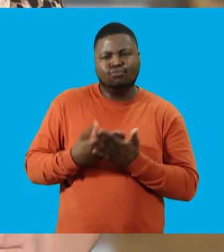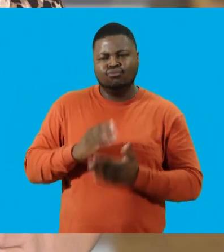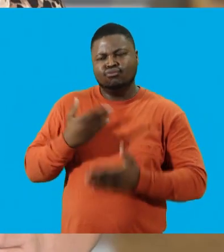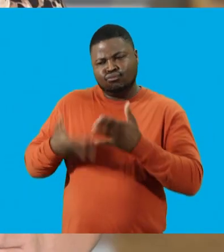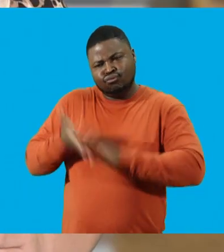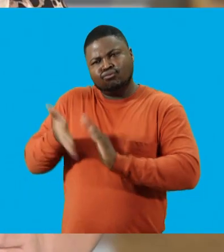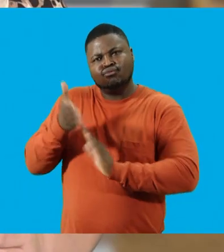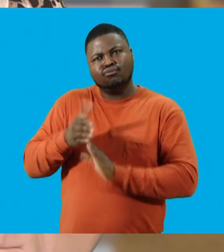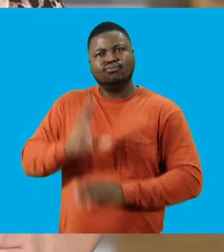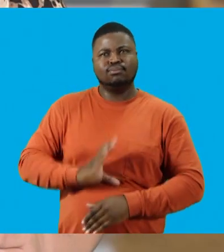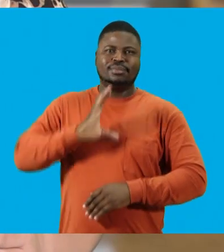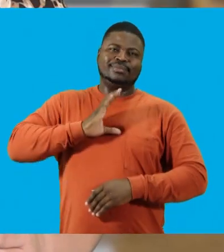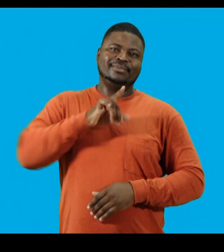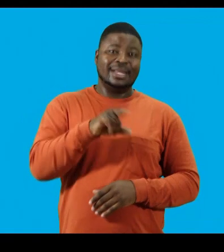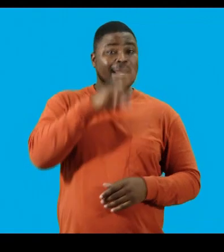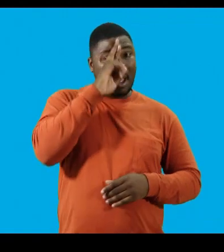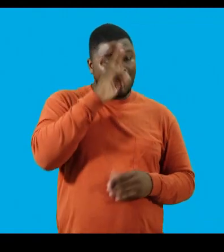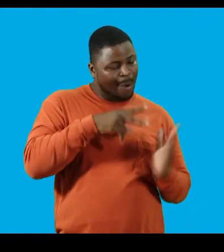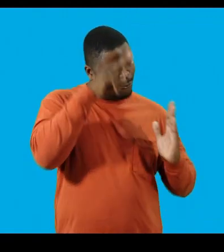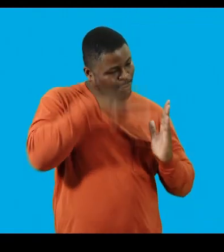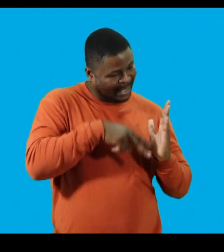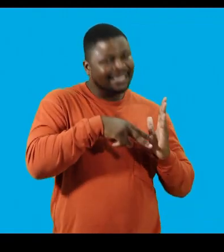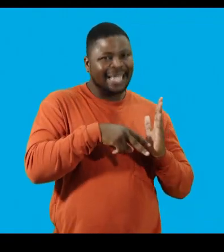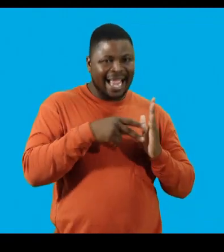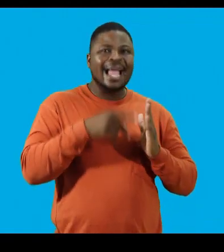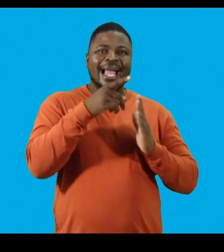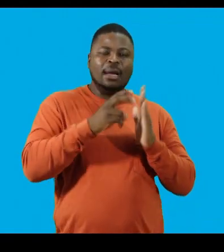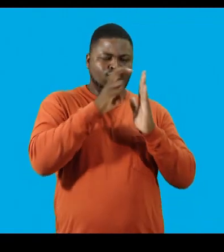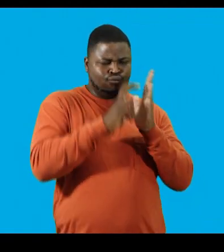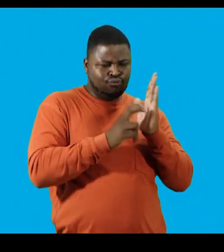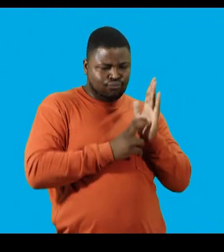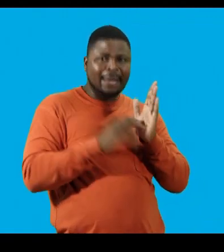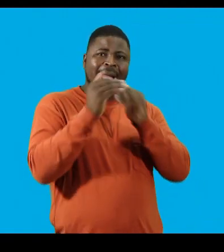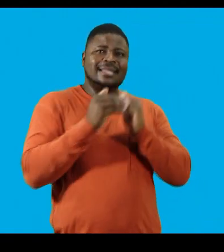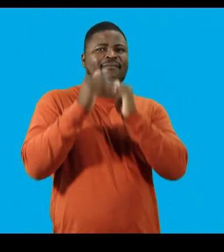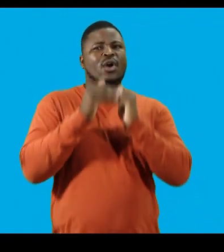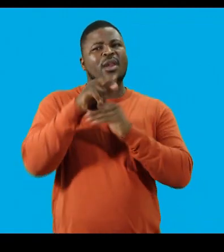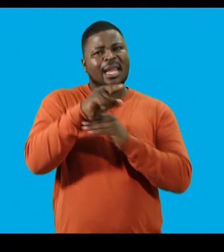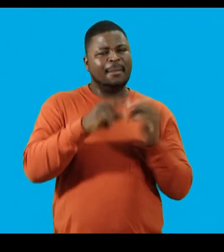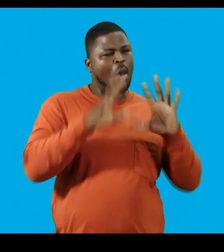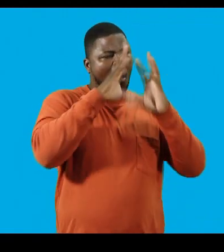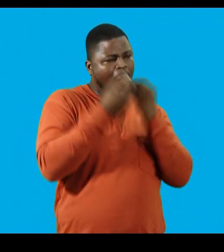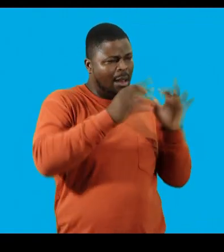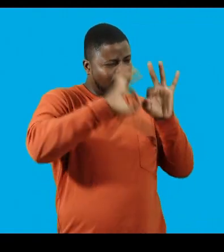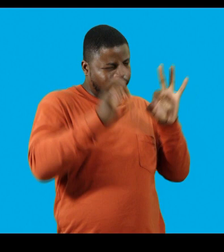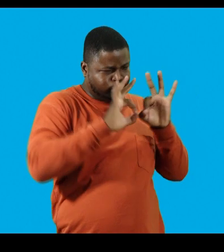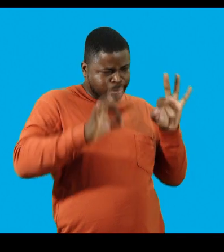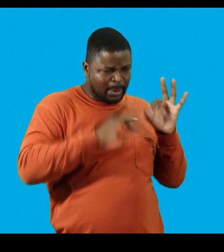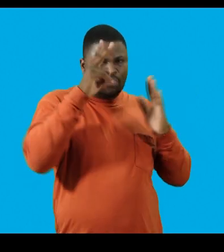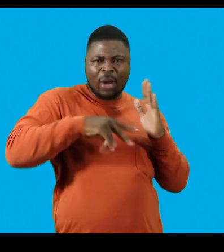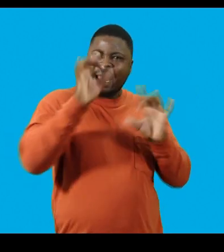confidence. Read the instructions carefully, especially when it comes to finance.